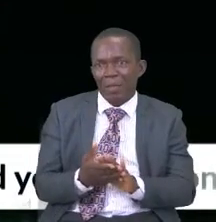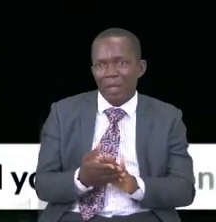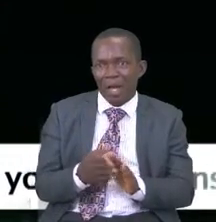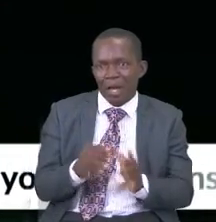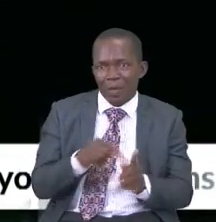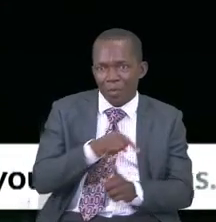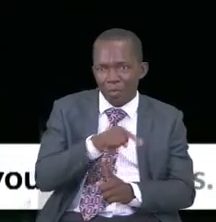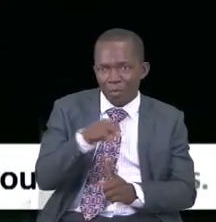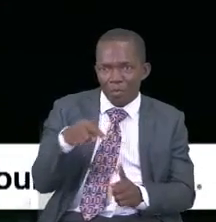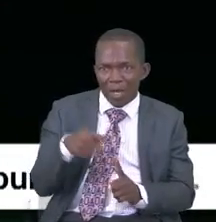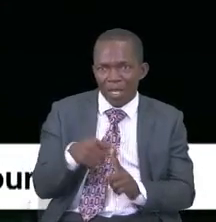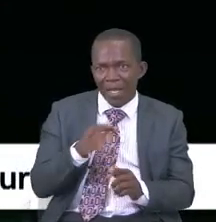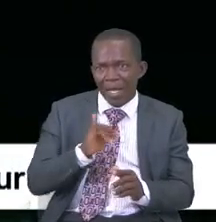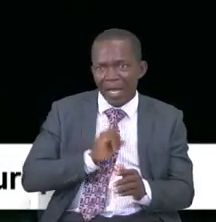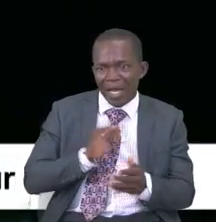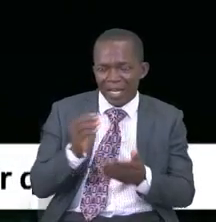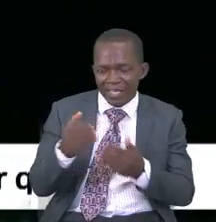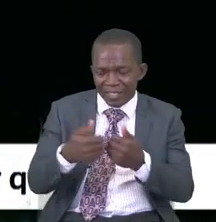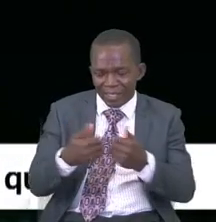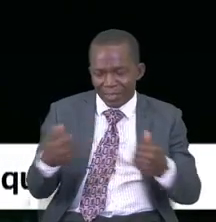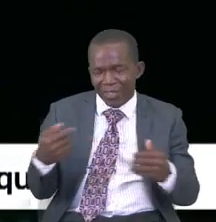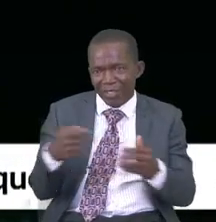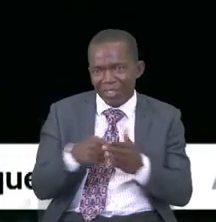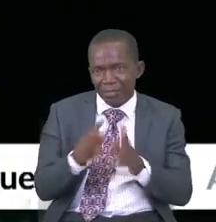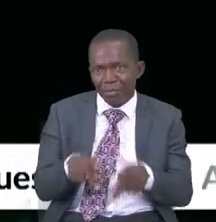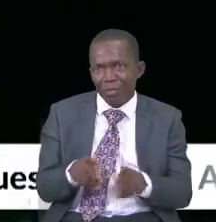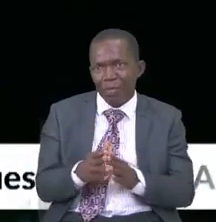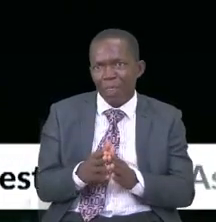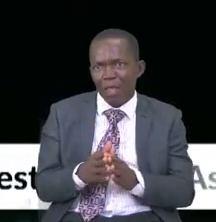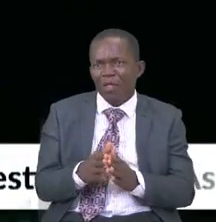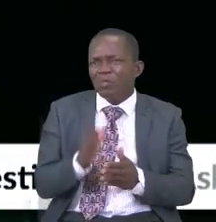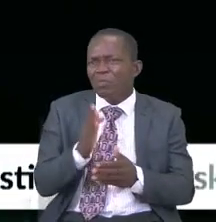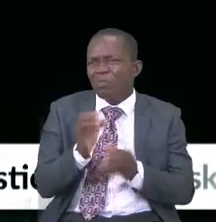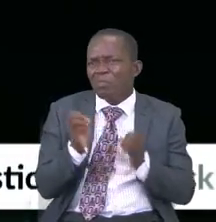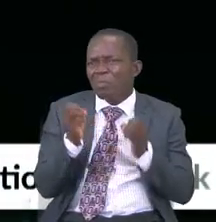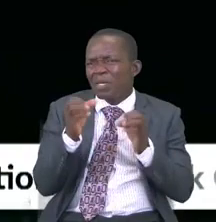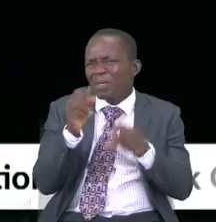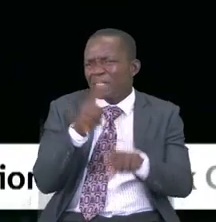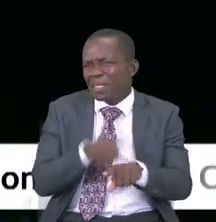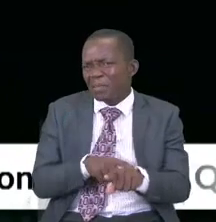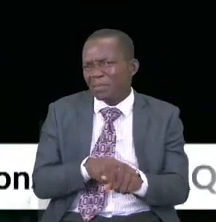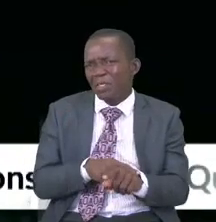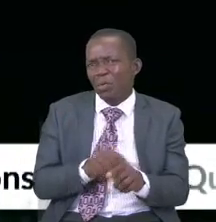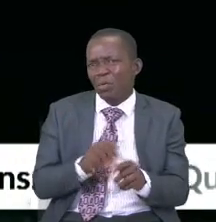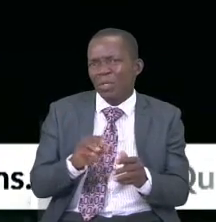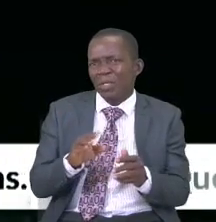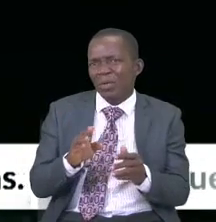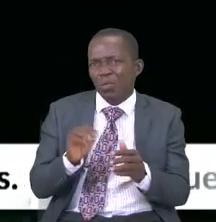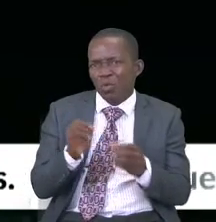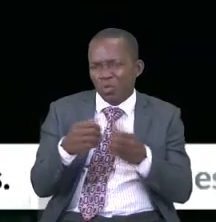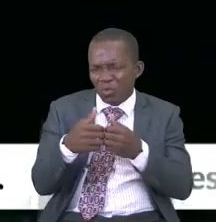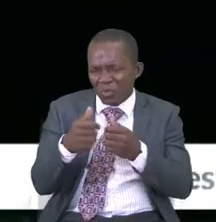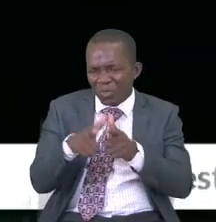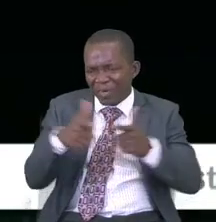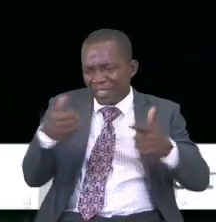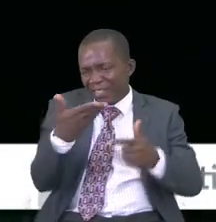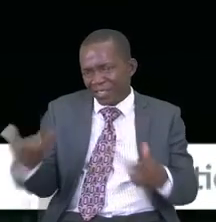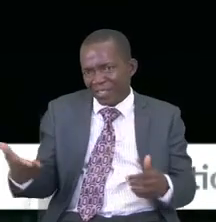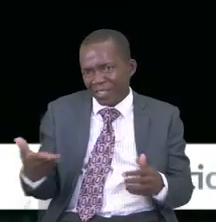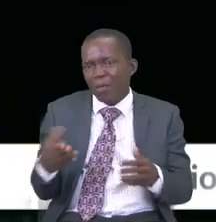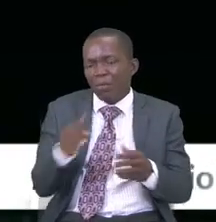Saul. Listen, many times we're trying to do grandiose things. Start small. called your young adults. They could be